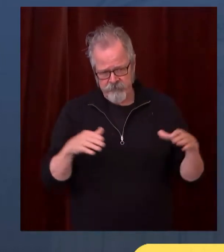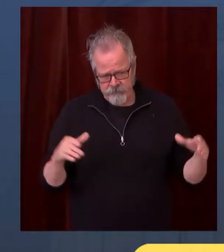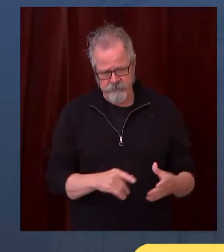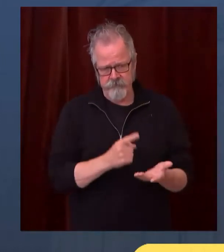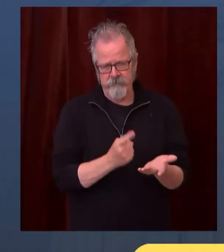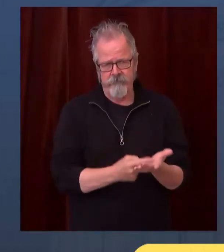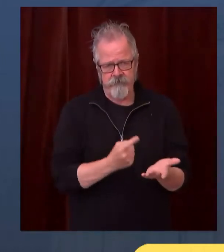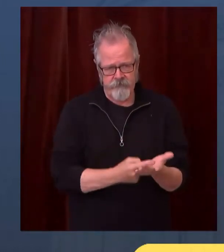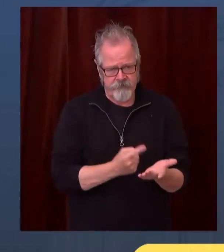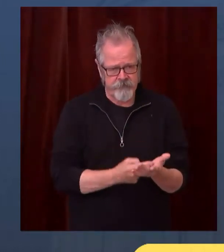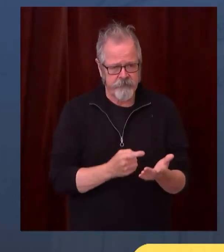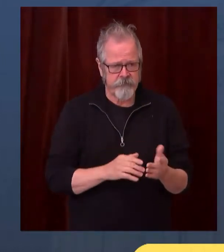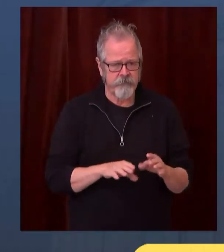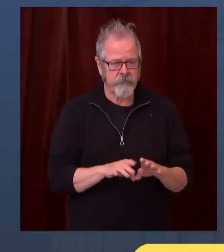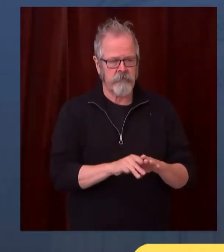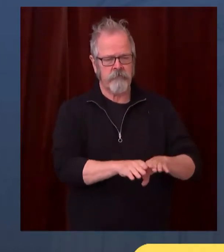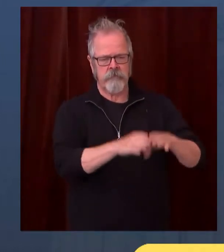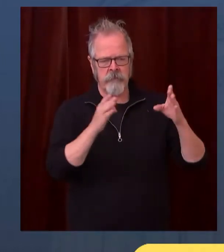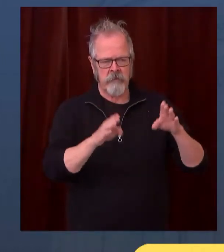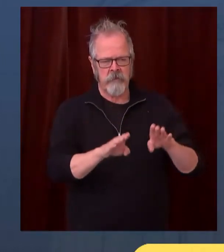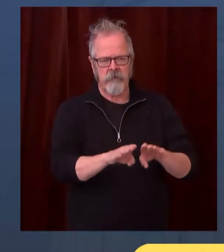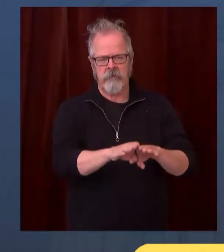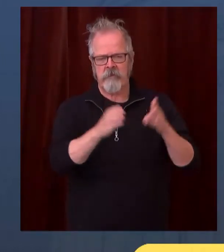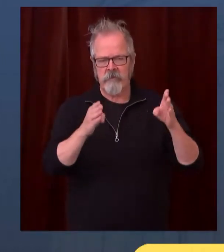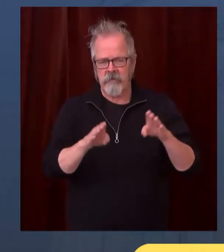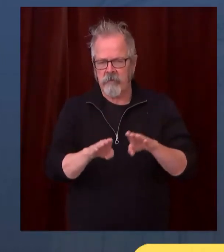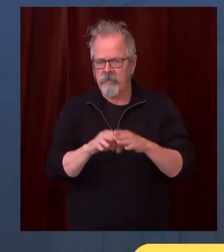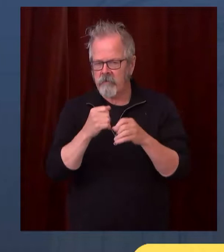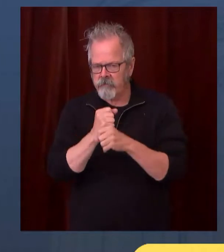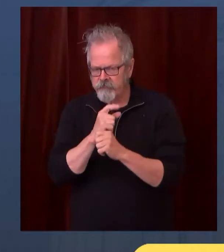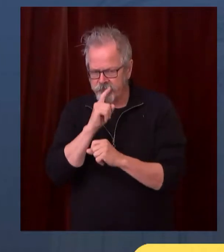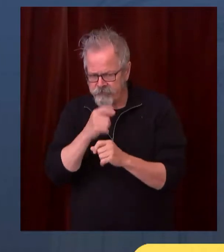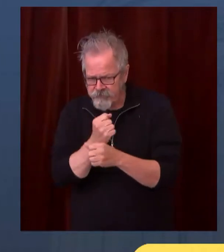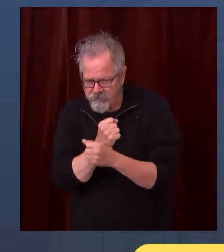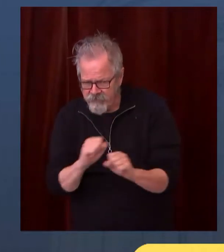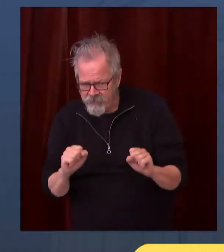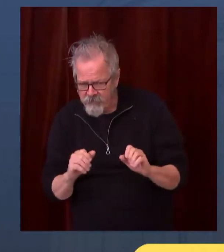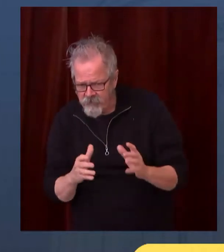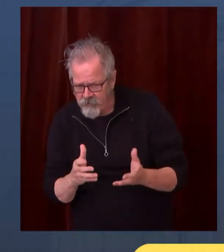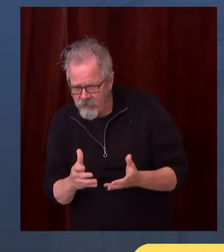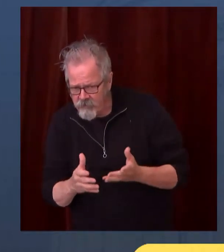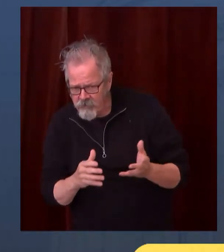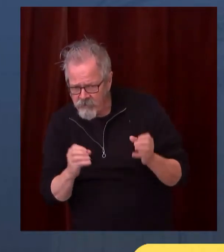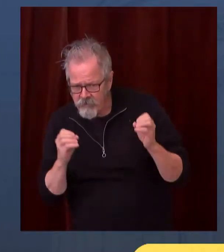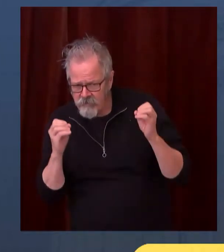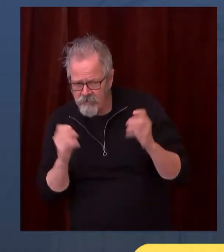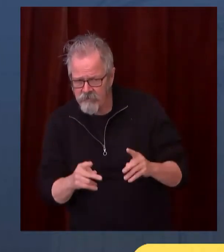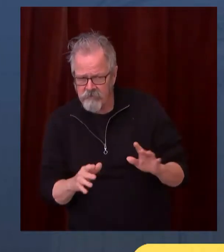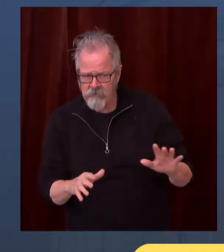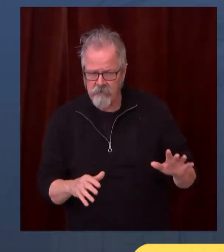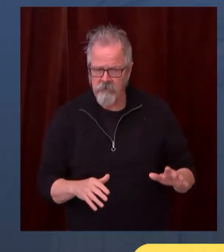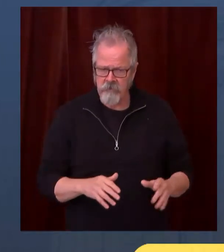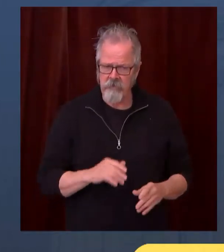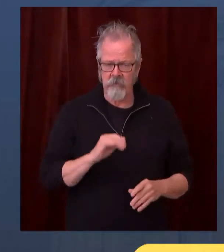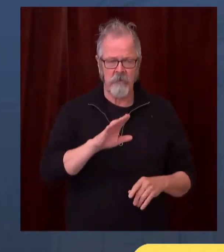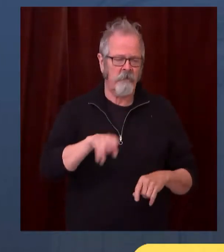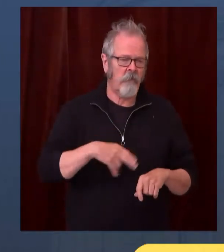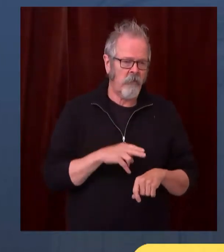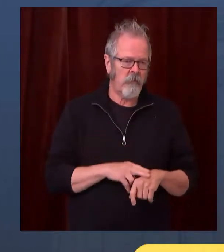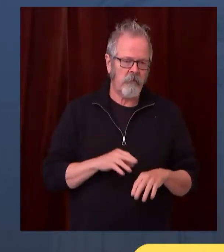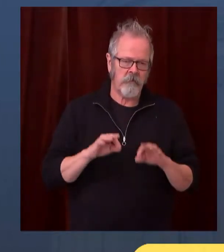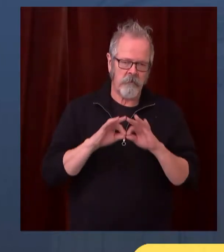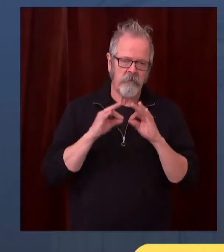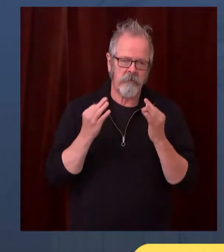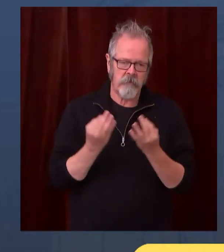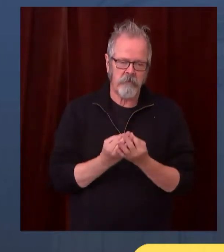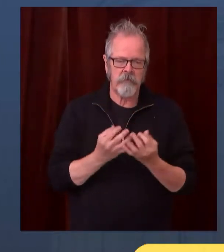and healthy during the pandemic, while providing them with much needed quality of time with their loved ones. This plan,